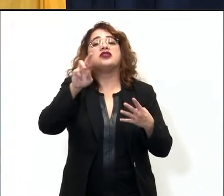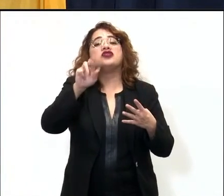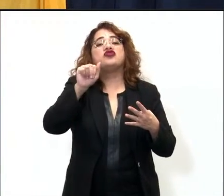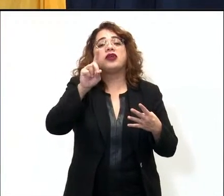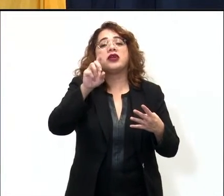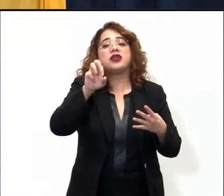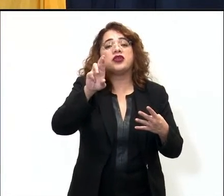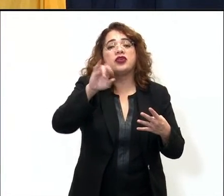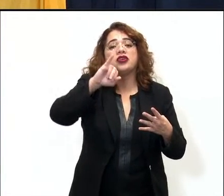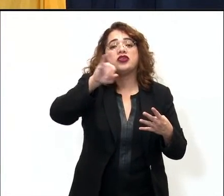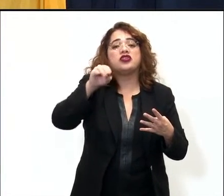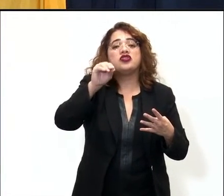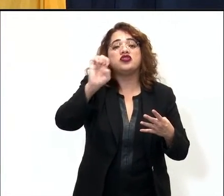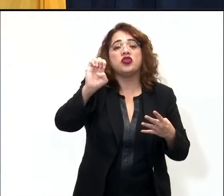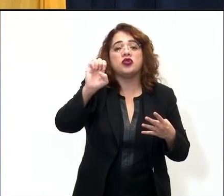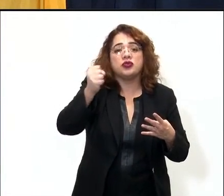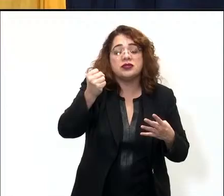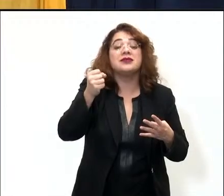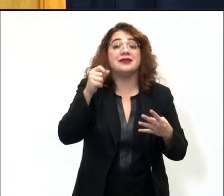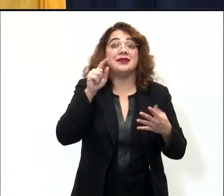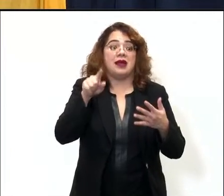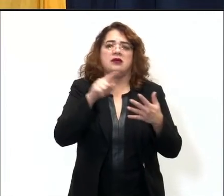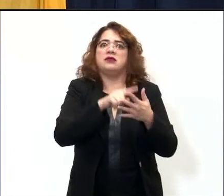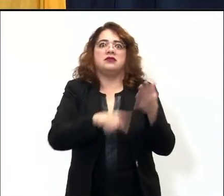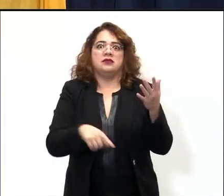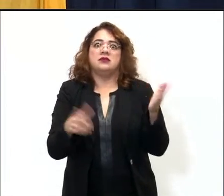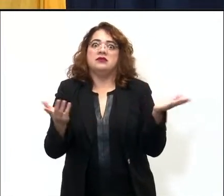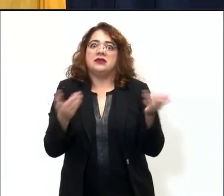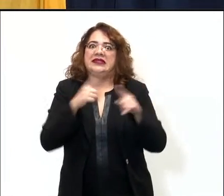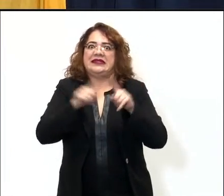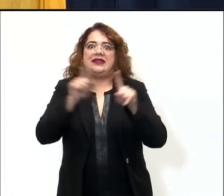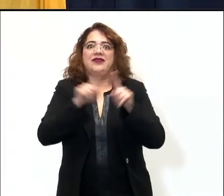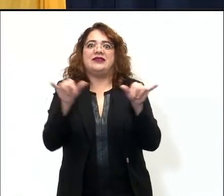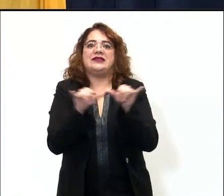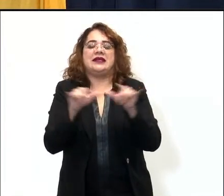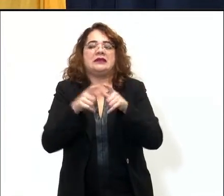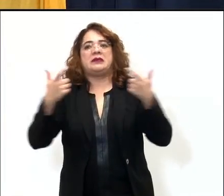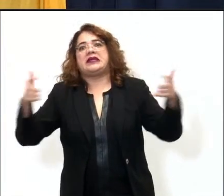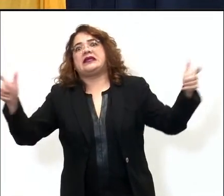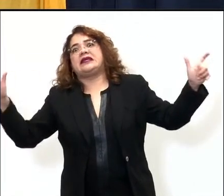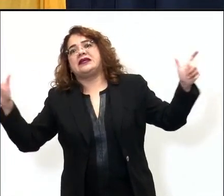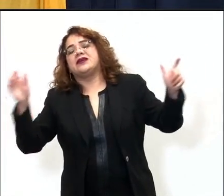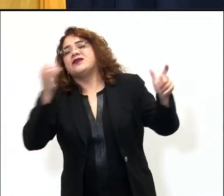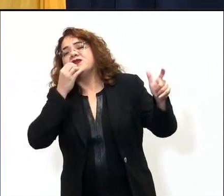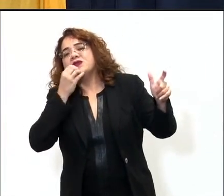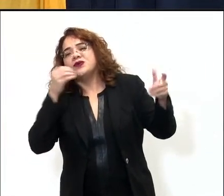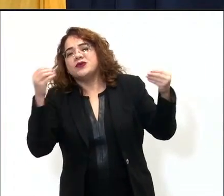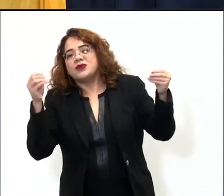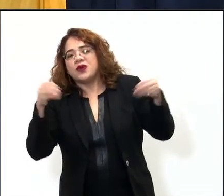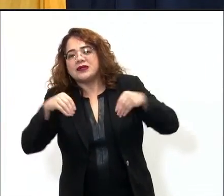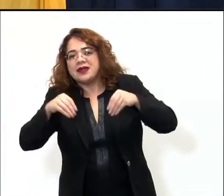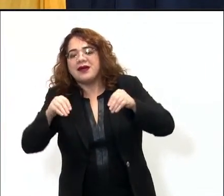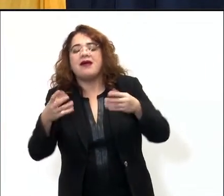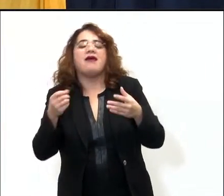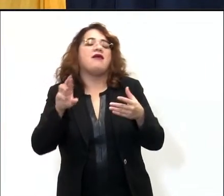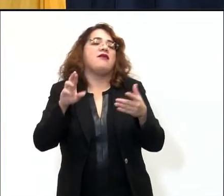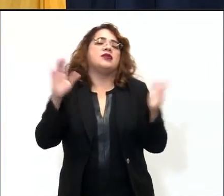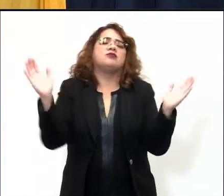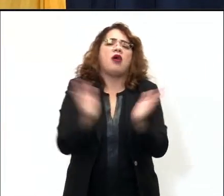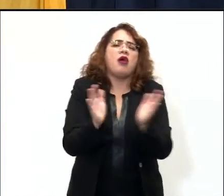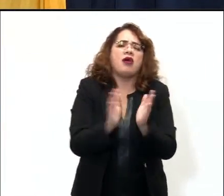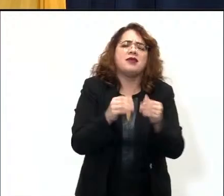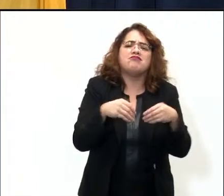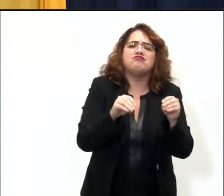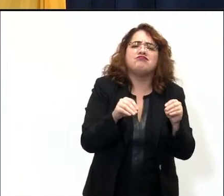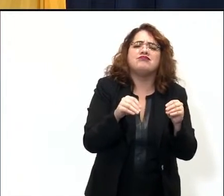get vaccinated, likely by being contacted by your place of business. Now, your place of business might say, well, we haven't